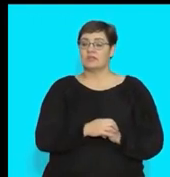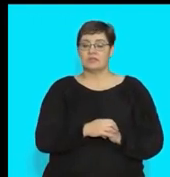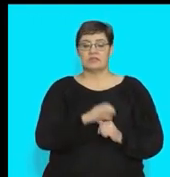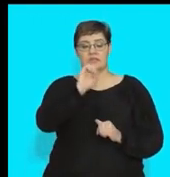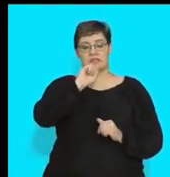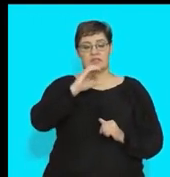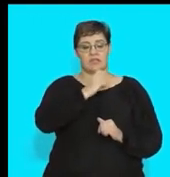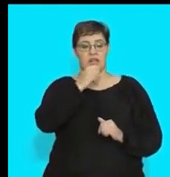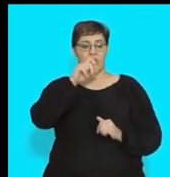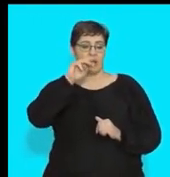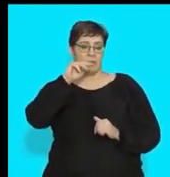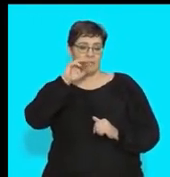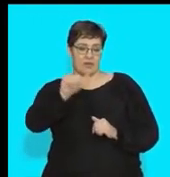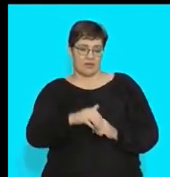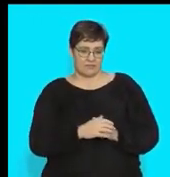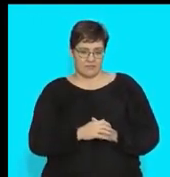that be?